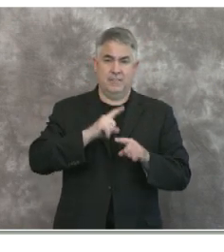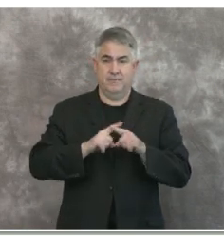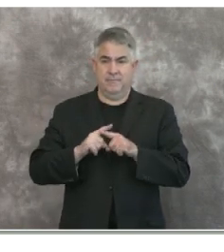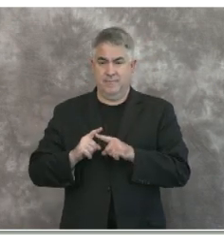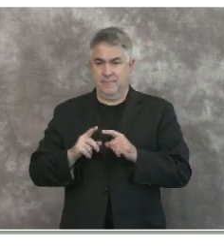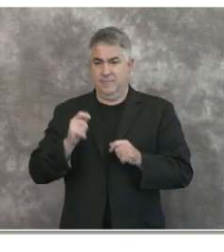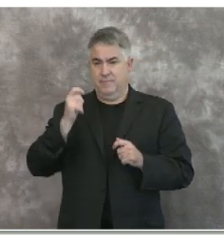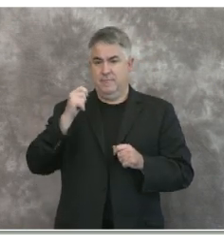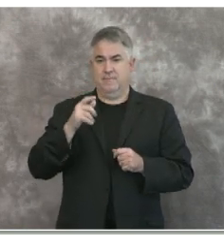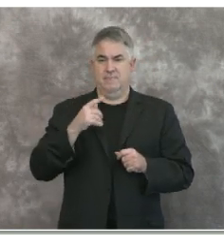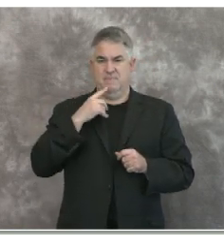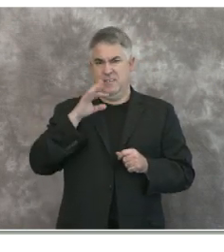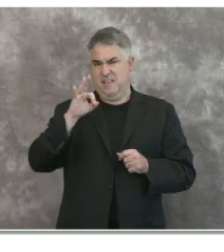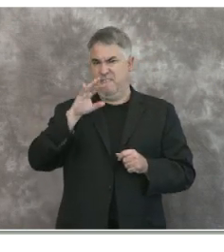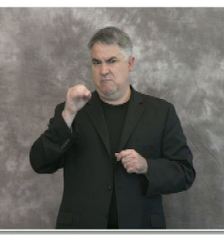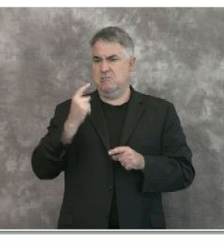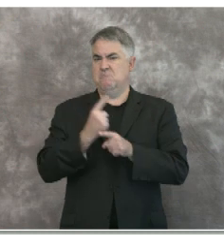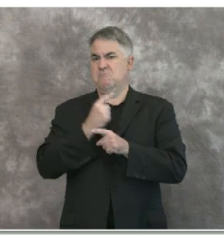95% of the